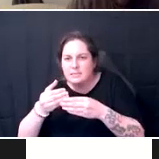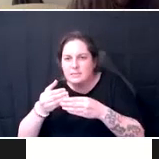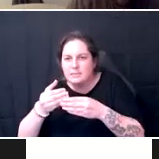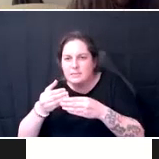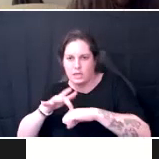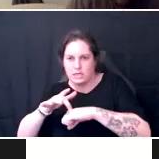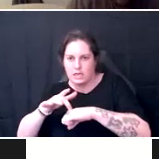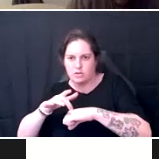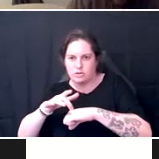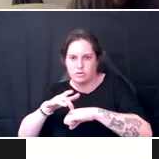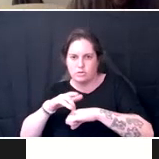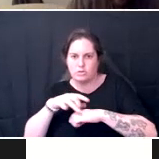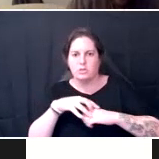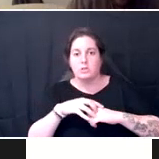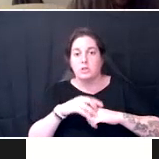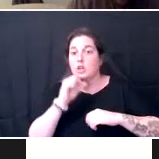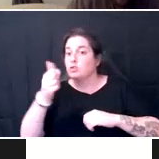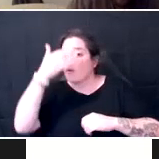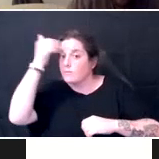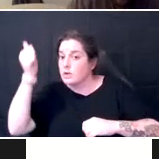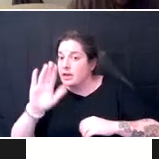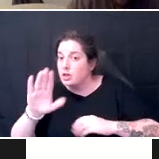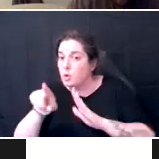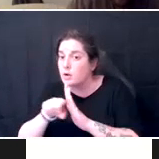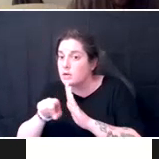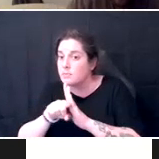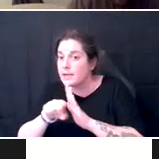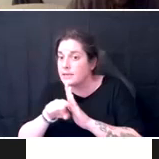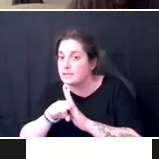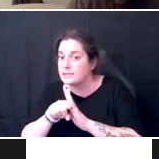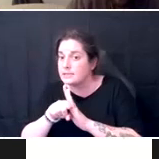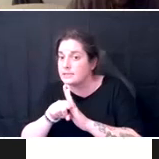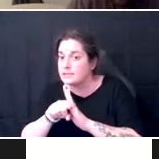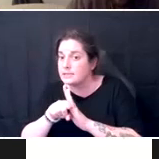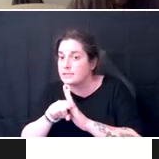1/2, don't forget that minus sign out there, 1/2,